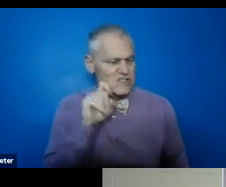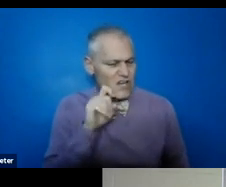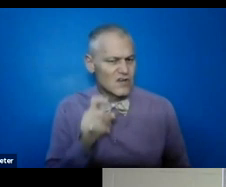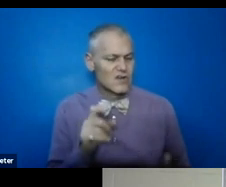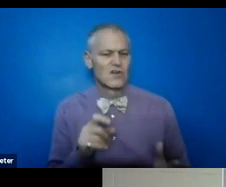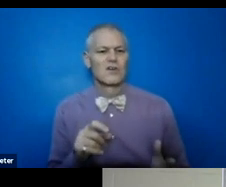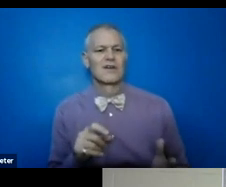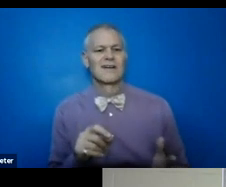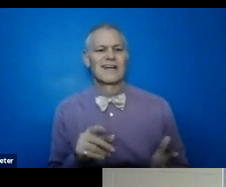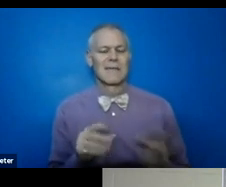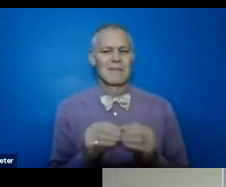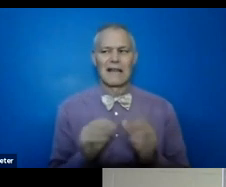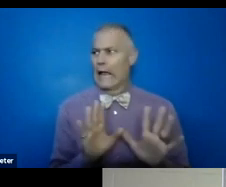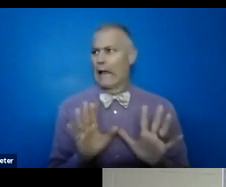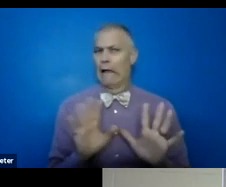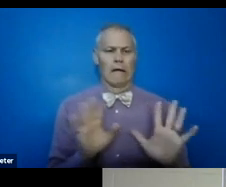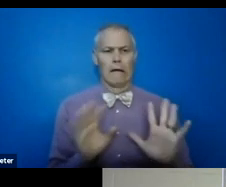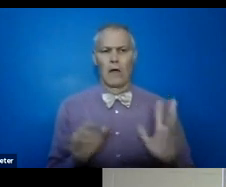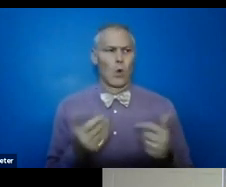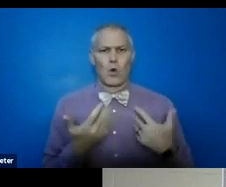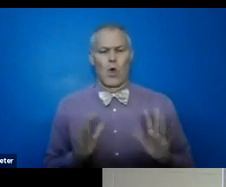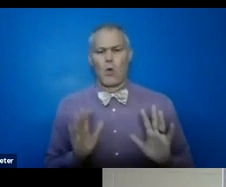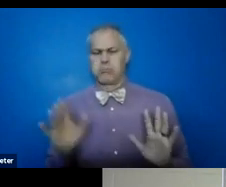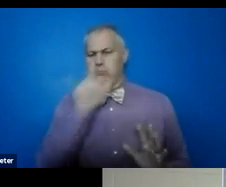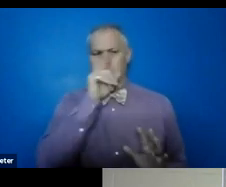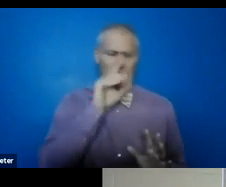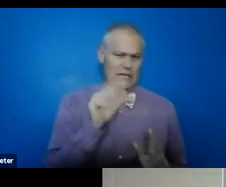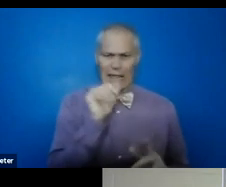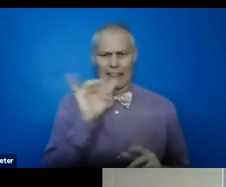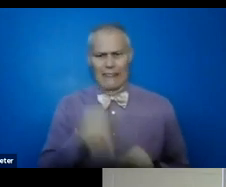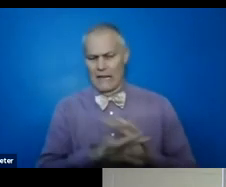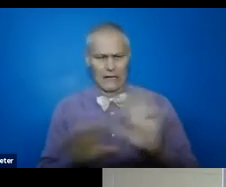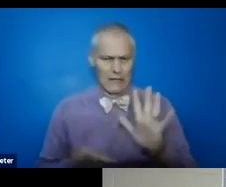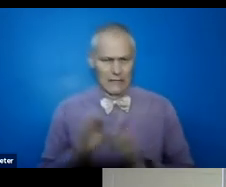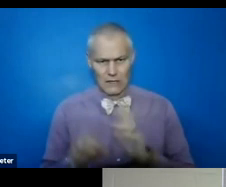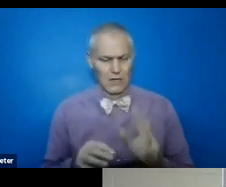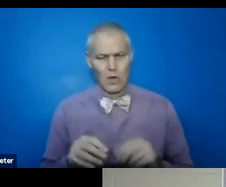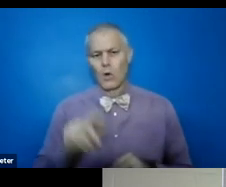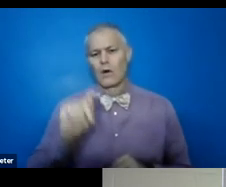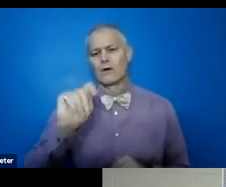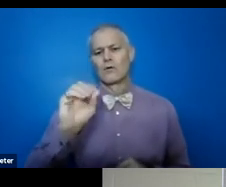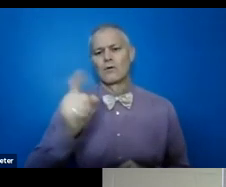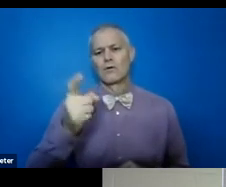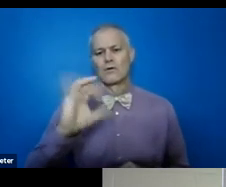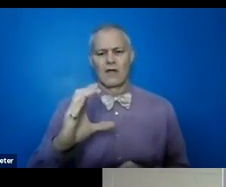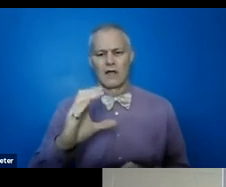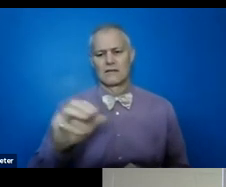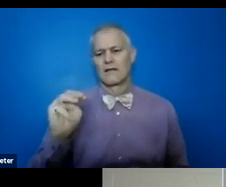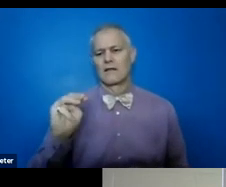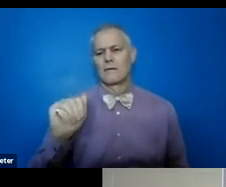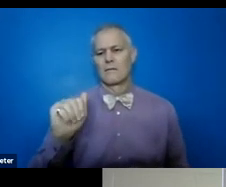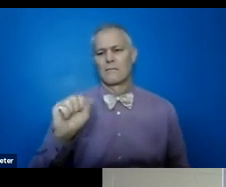like, can be a buzzword that you don't really want to go there. You don't want to make it about that. The phrase toxic masculinity just like is this